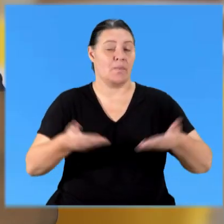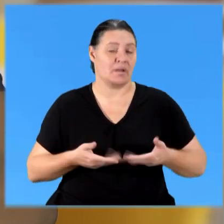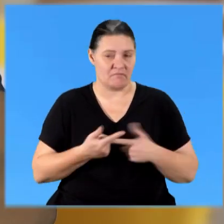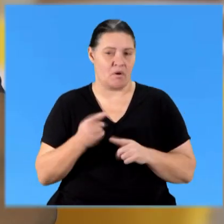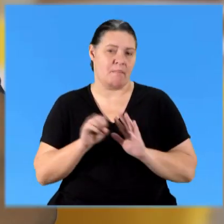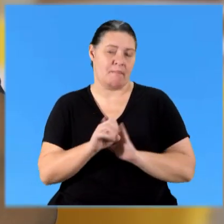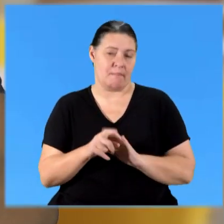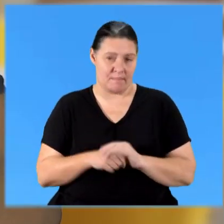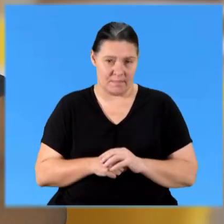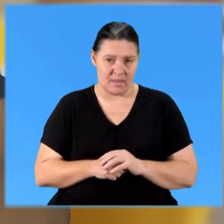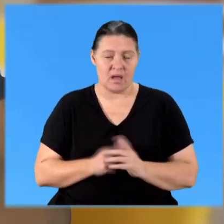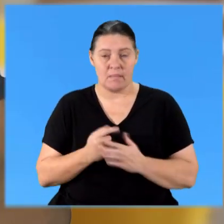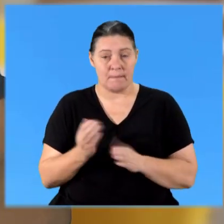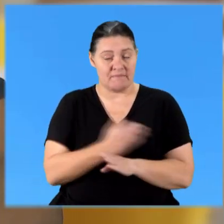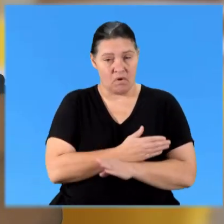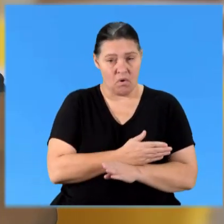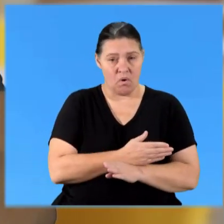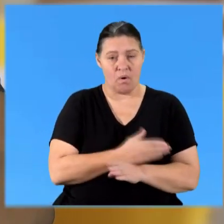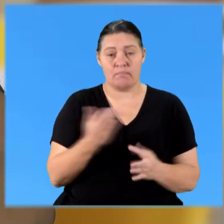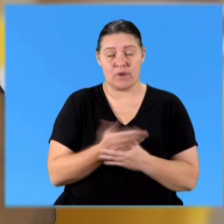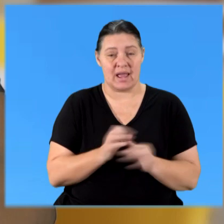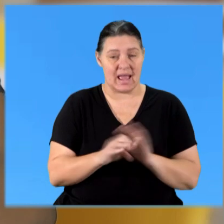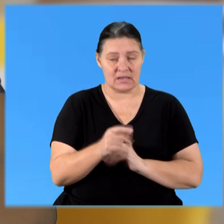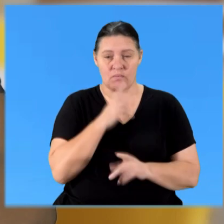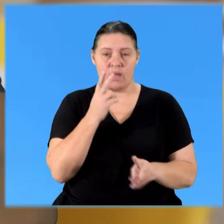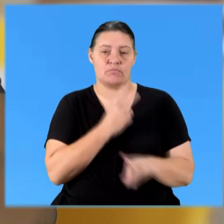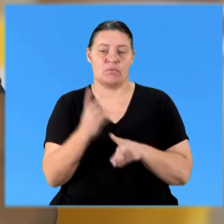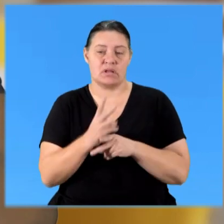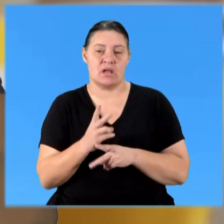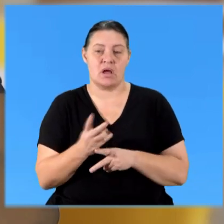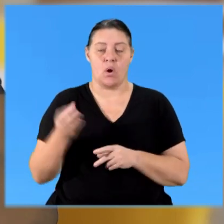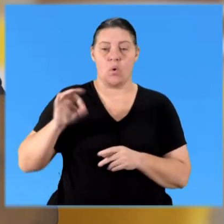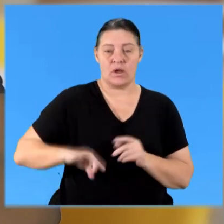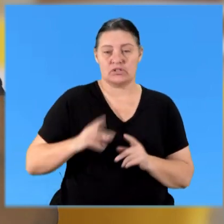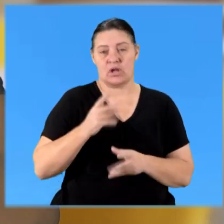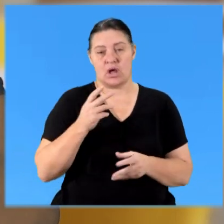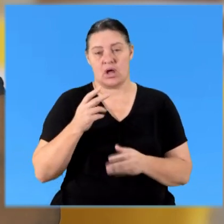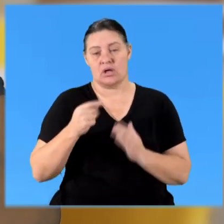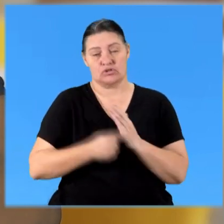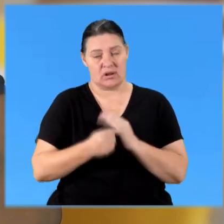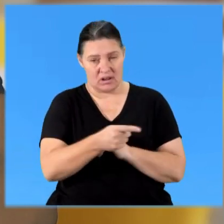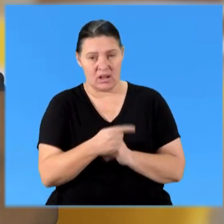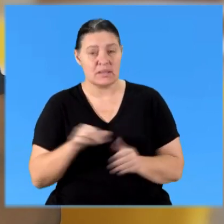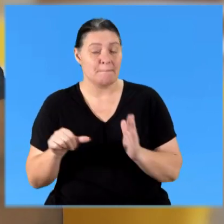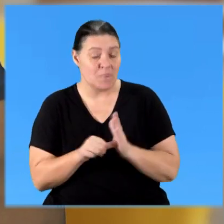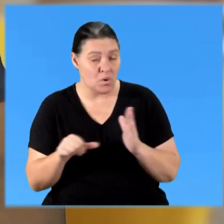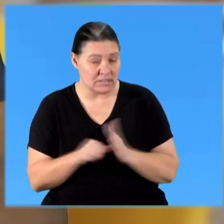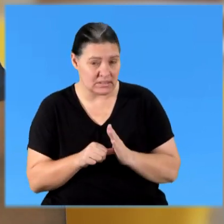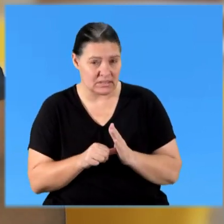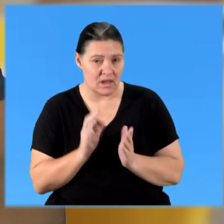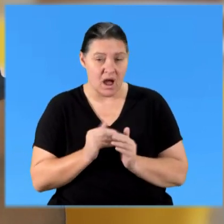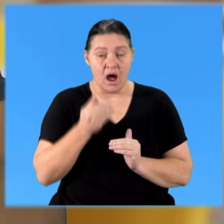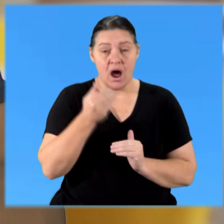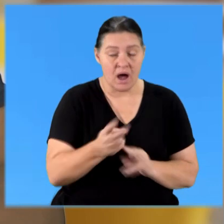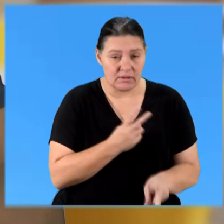Welcome back, dear learners, from the ad break. Before the ad break, we were able to prepare a wages journal. It is now very important